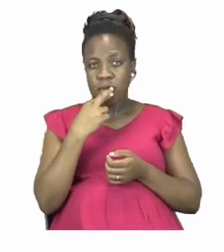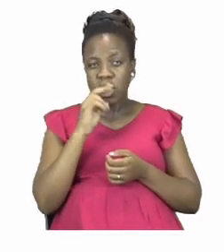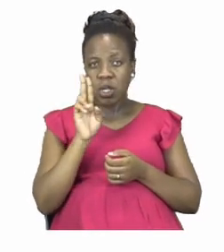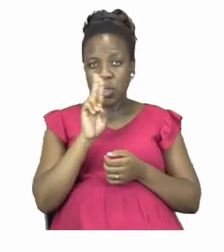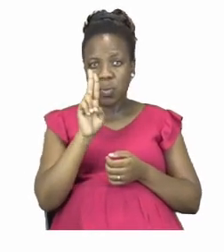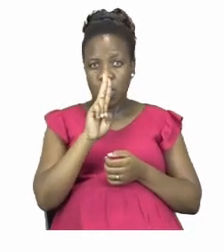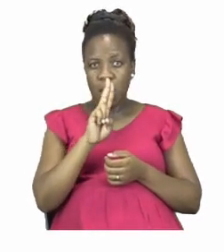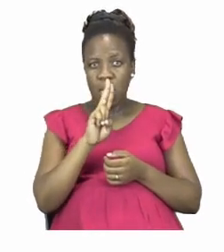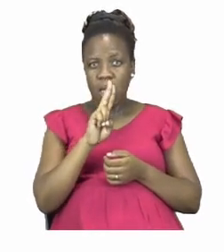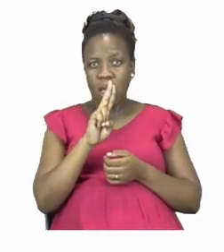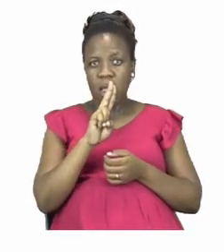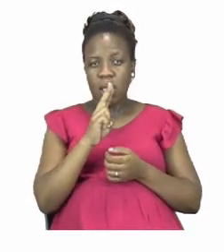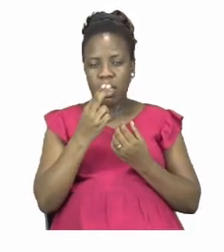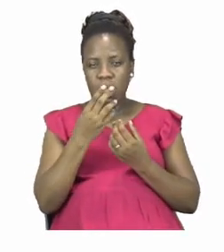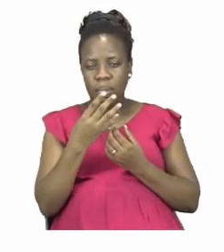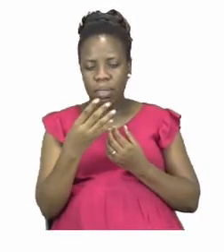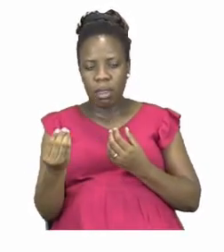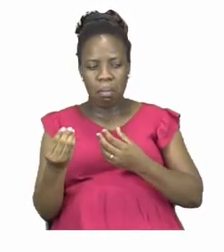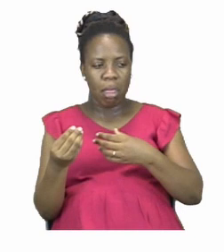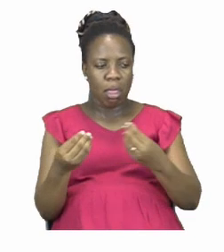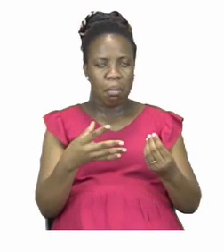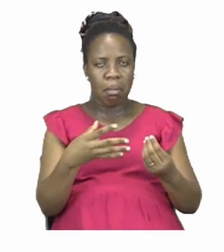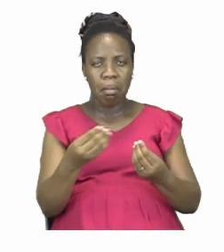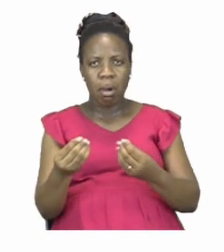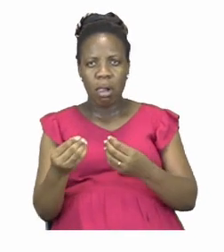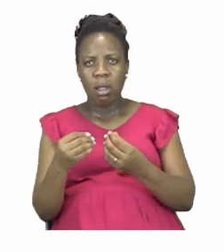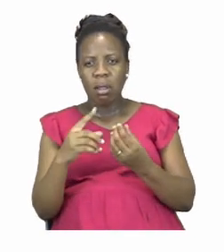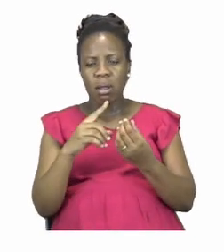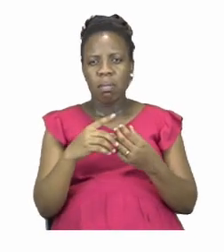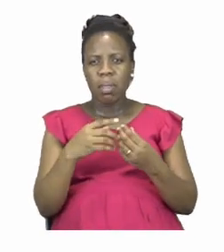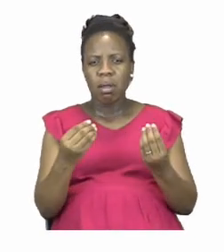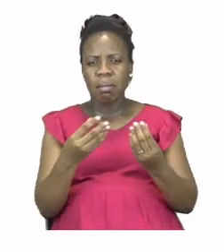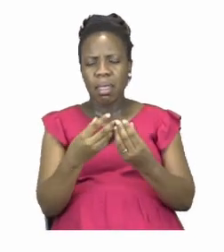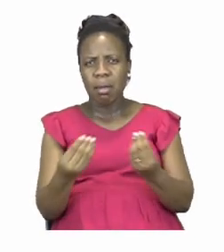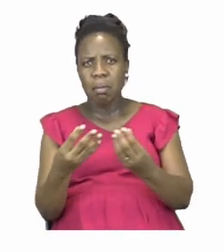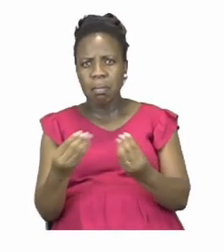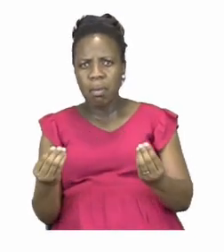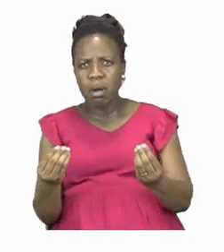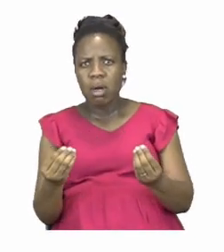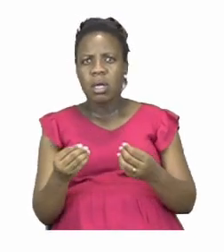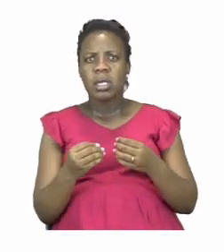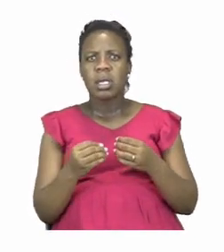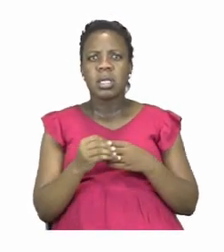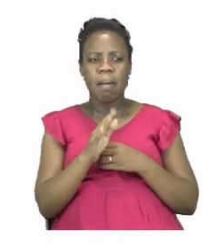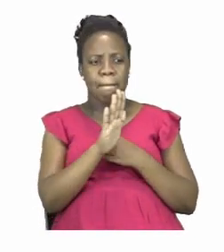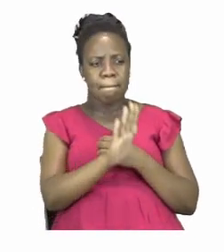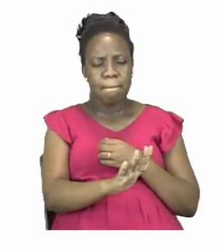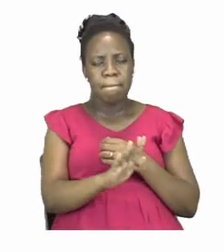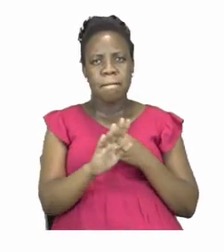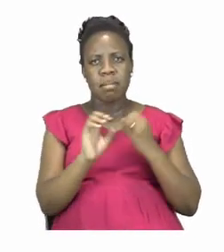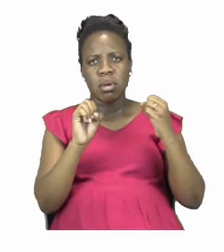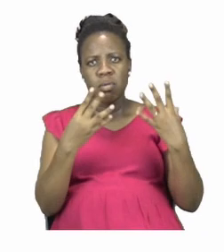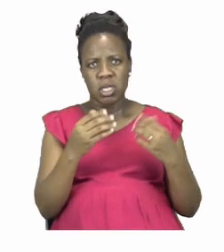the least. So you must just go back to your graph again and look at which plant was planted